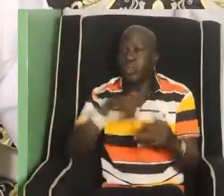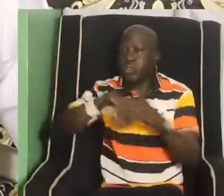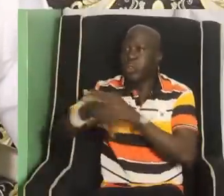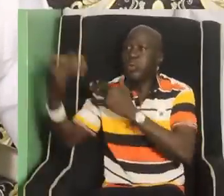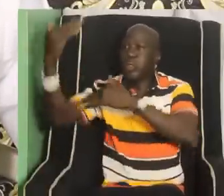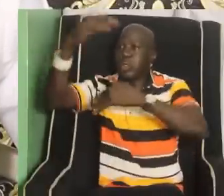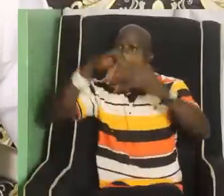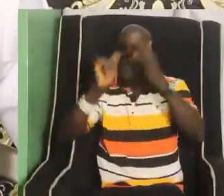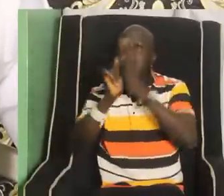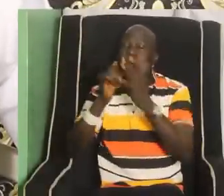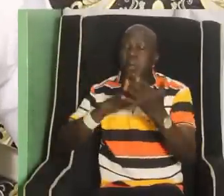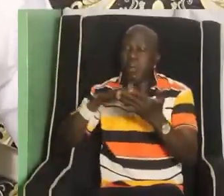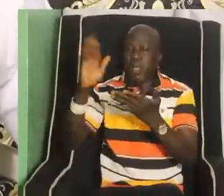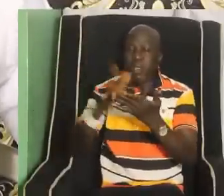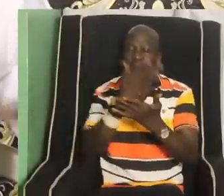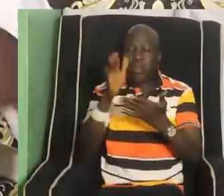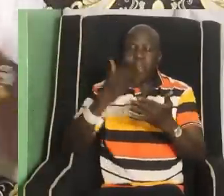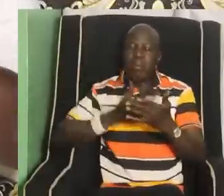told